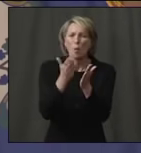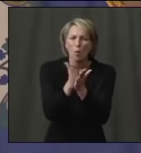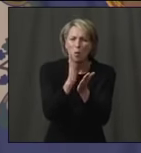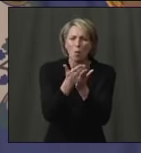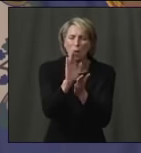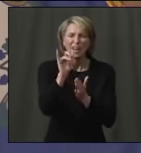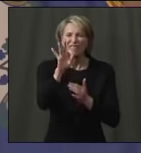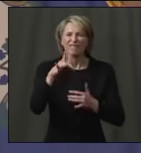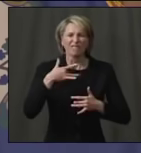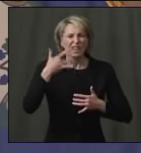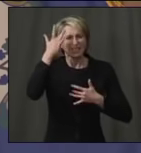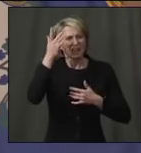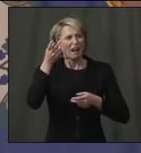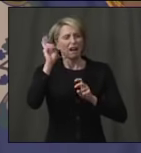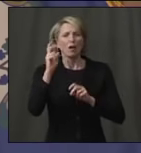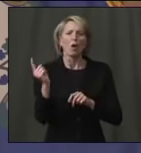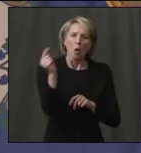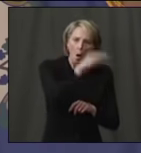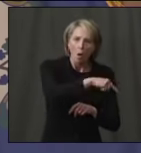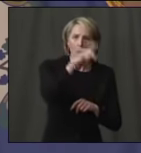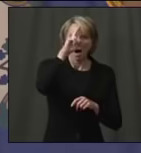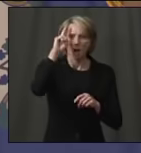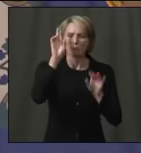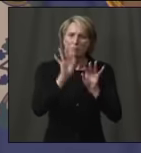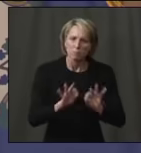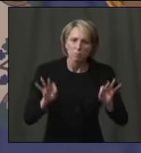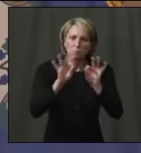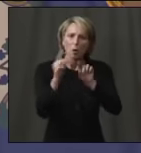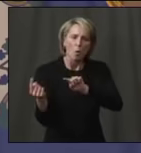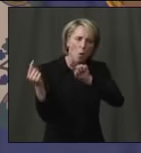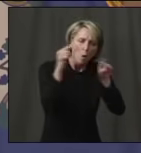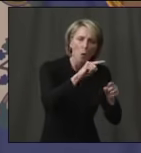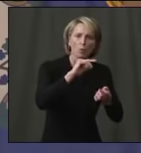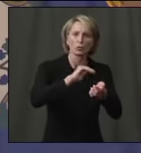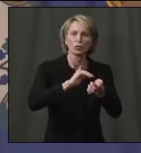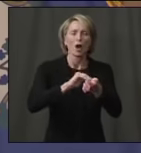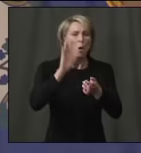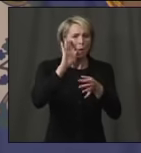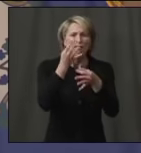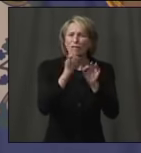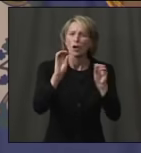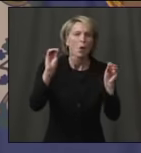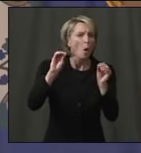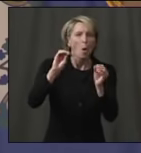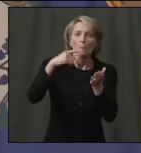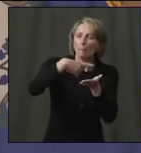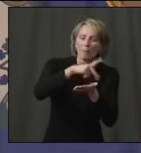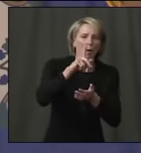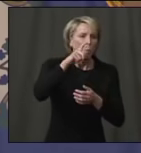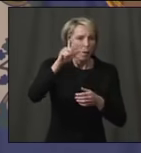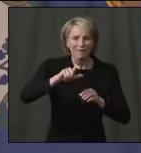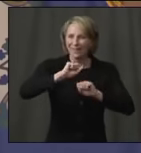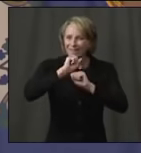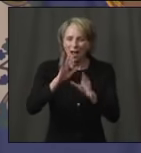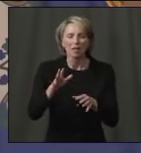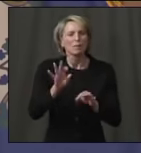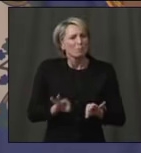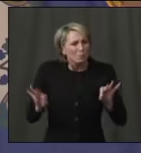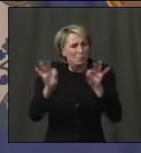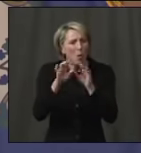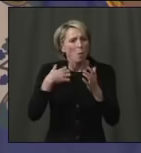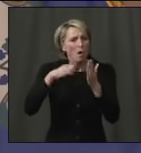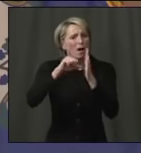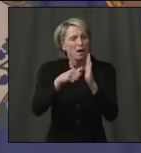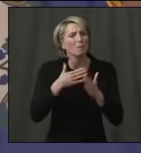That's important for everybody to understand how important that is. As we've said before, you know, given some of the executive orders we've